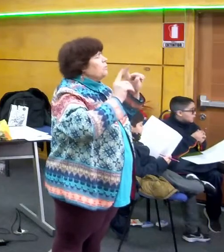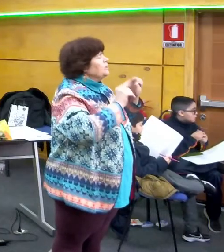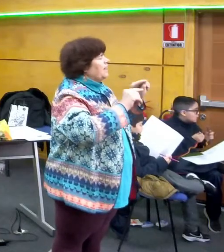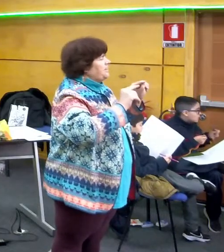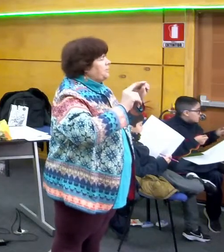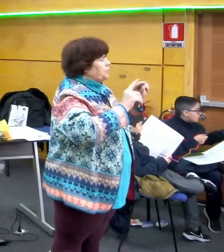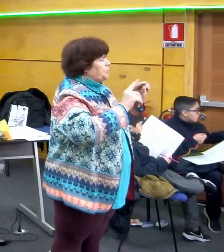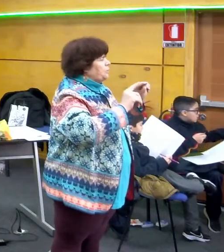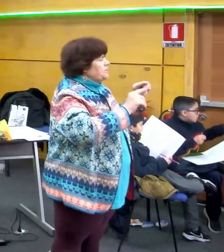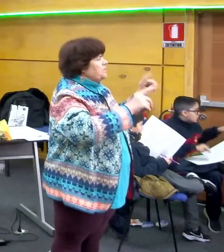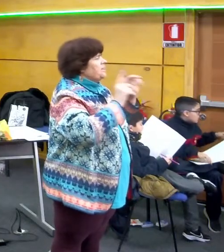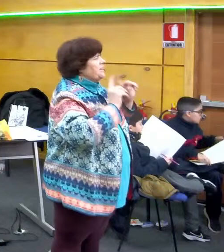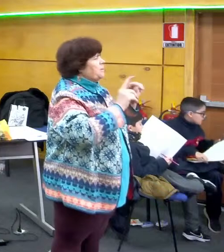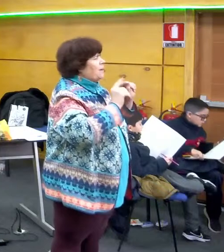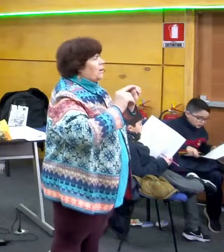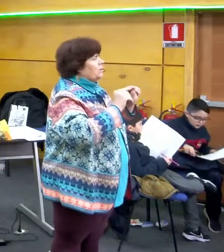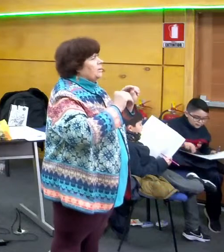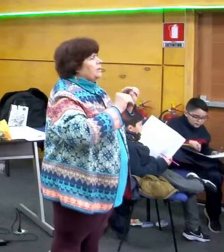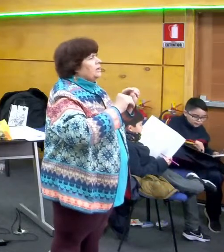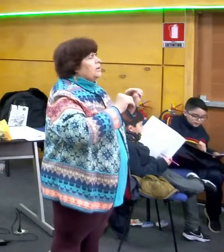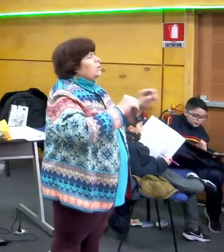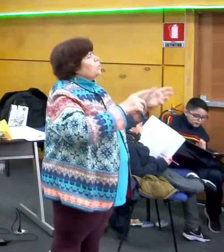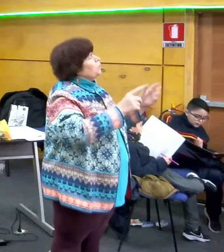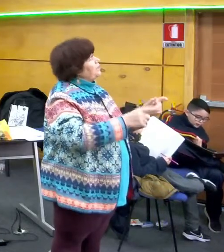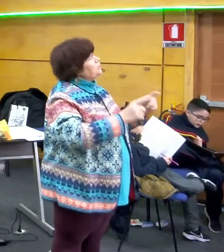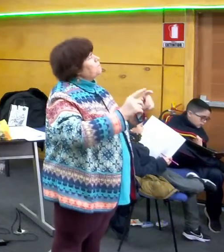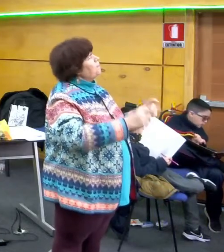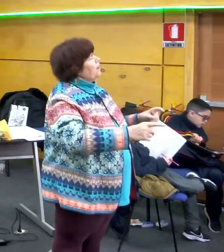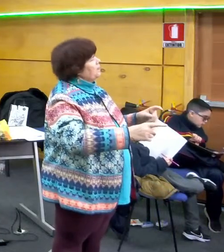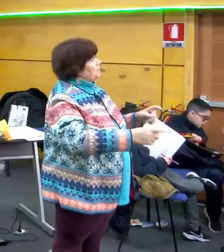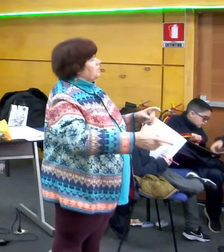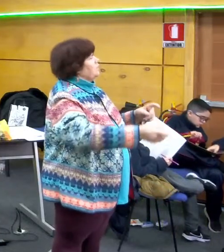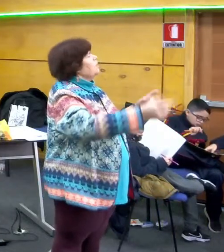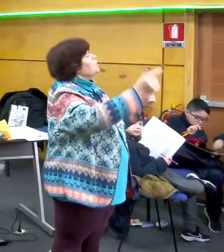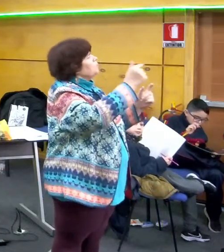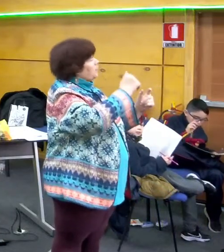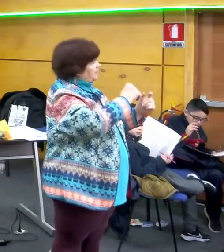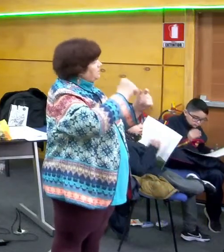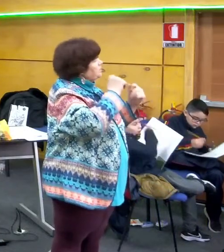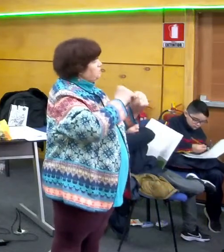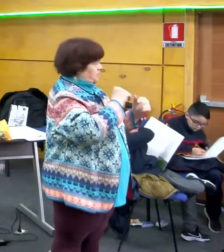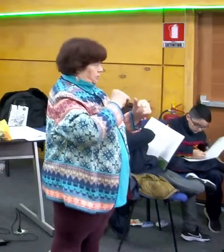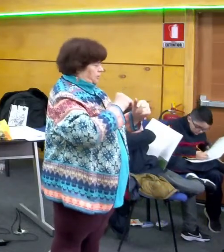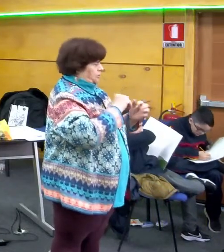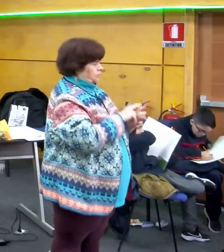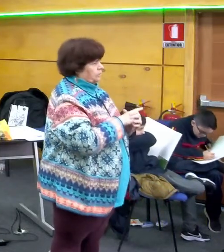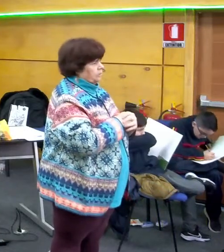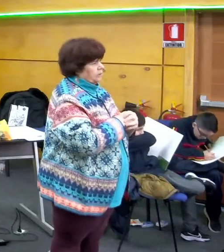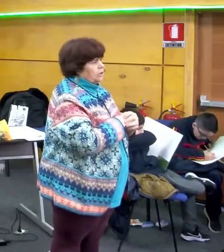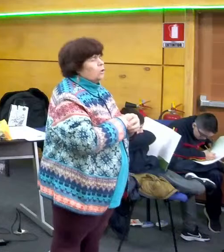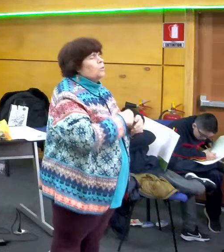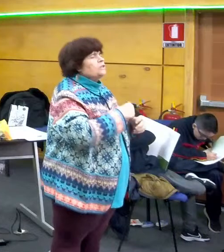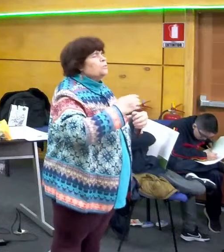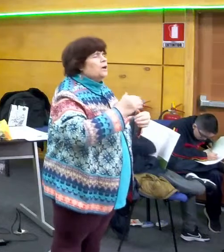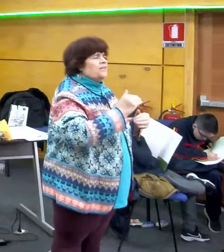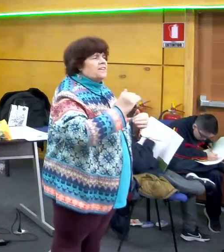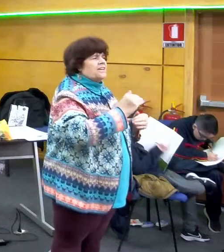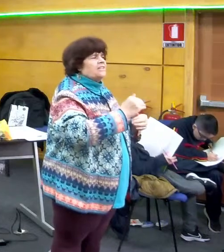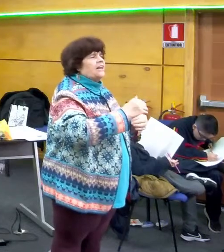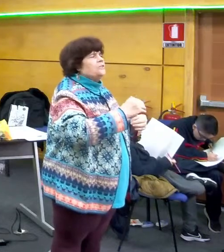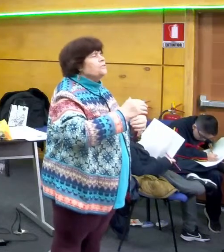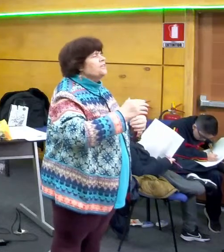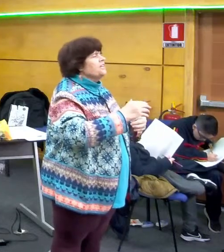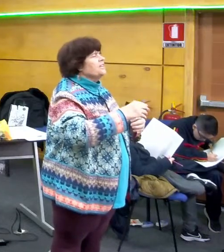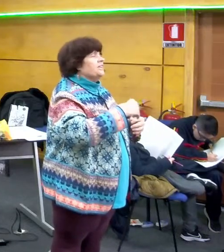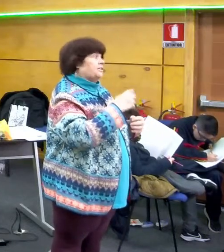Now I would like you to think about when your partner read the speech to you, what's one